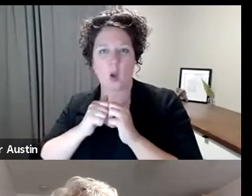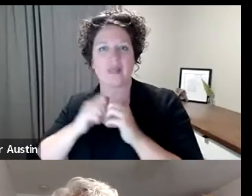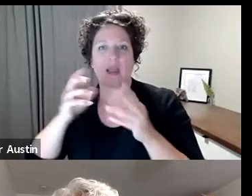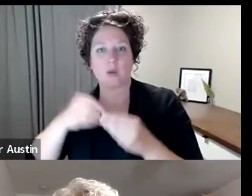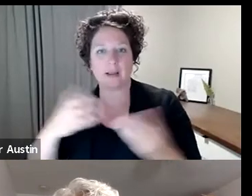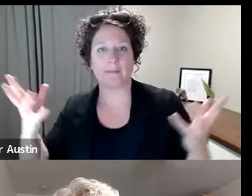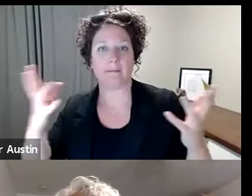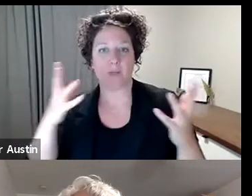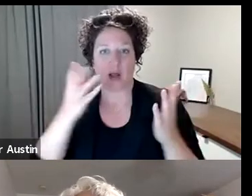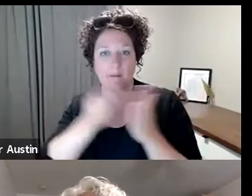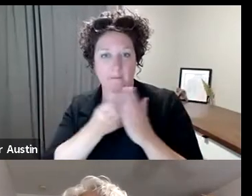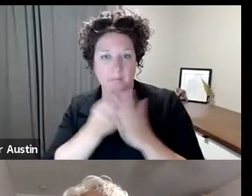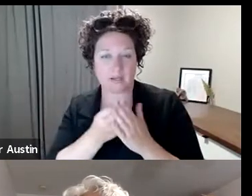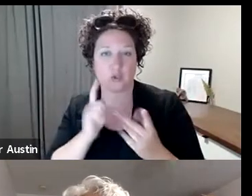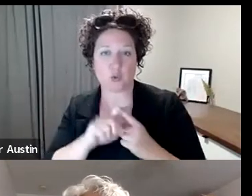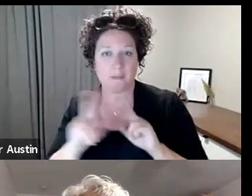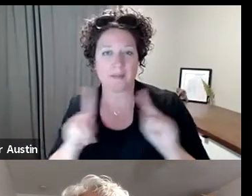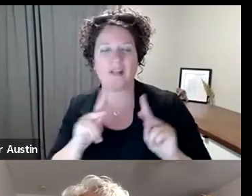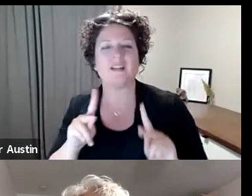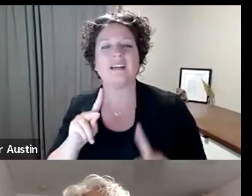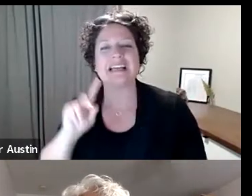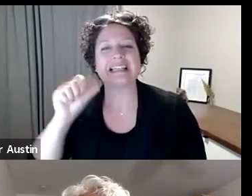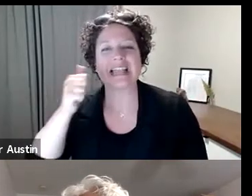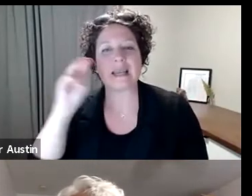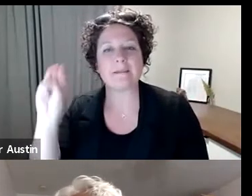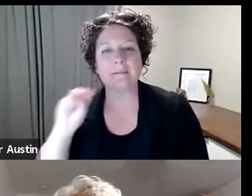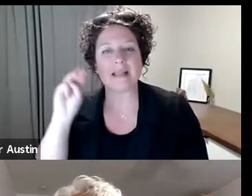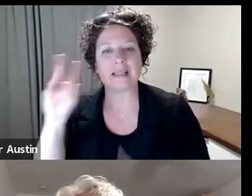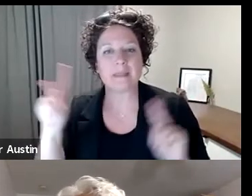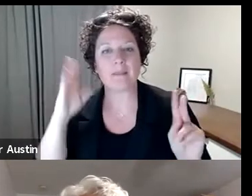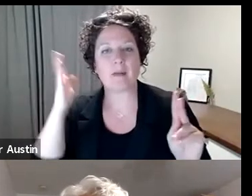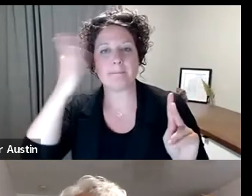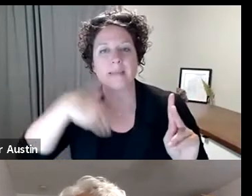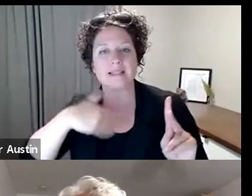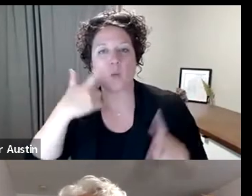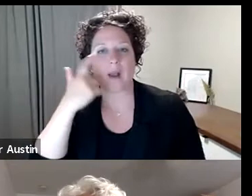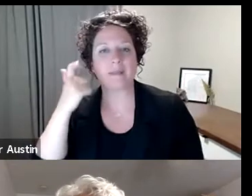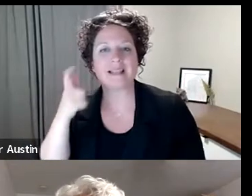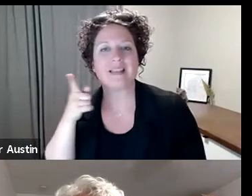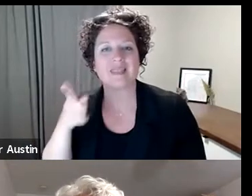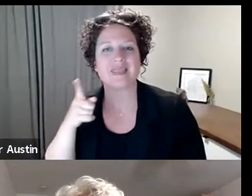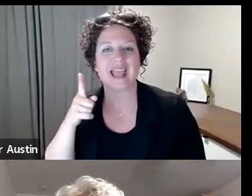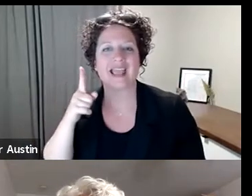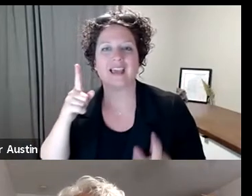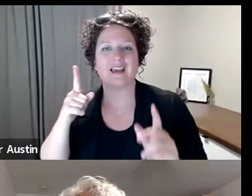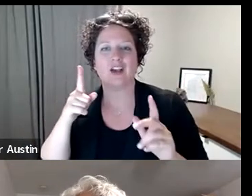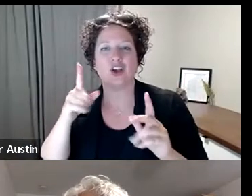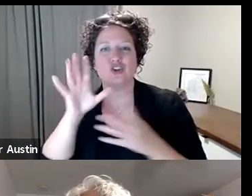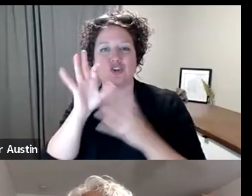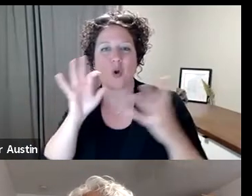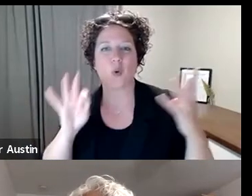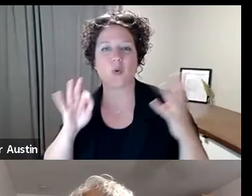into people's pockets, that as many as 10 million people got missed because they chose pipes that never reached those people.